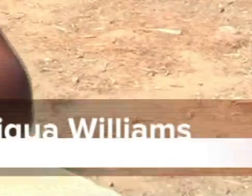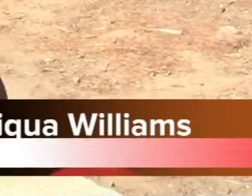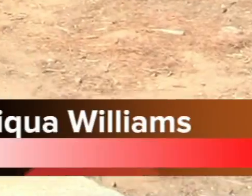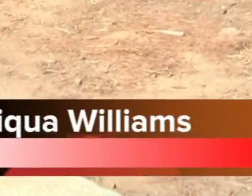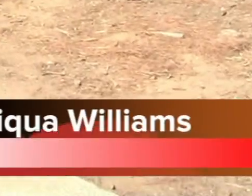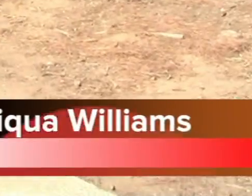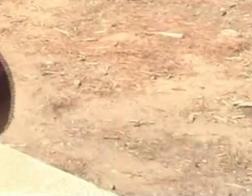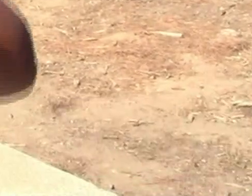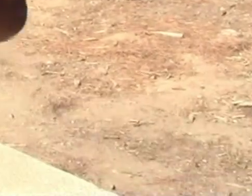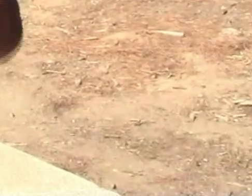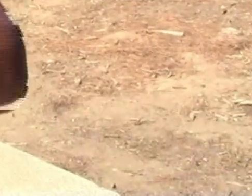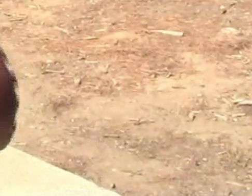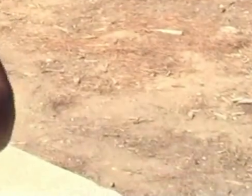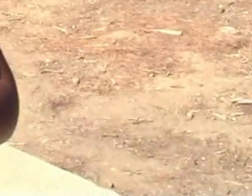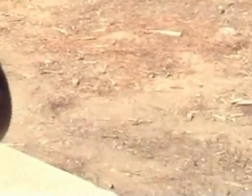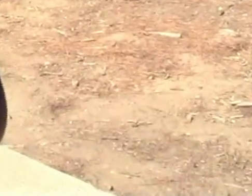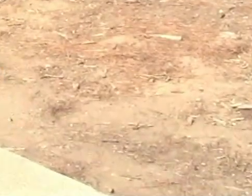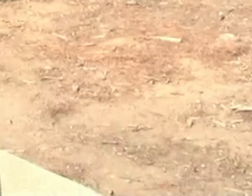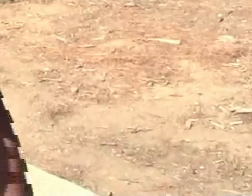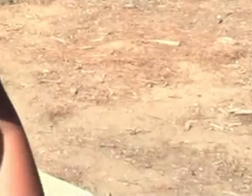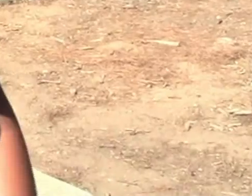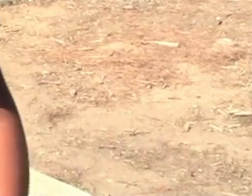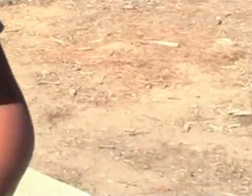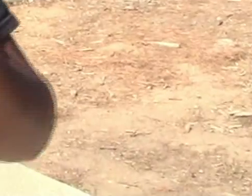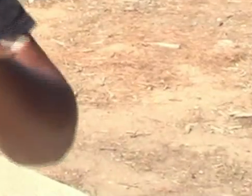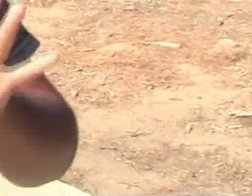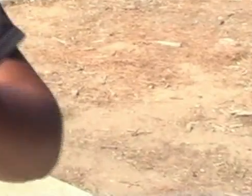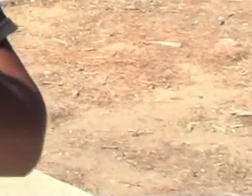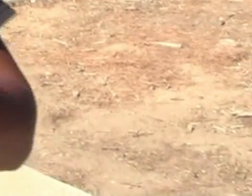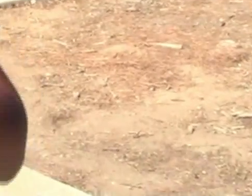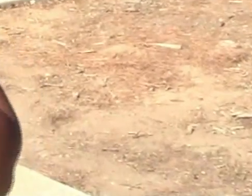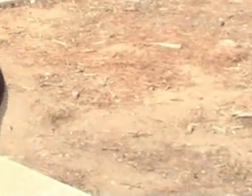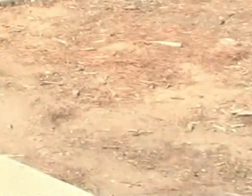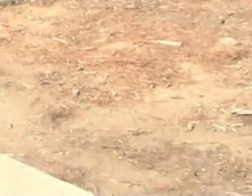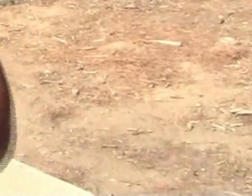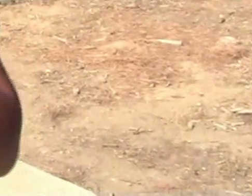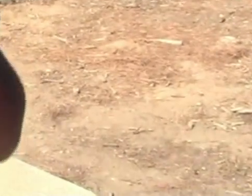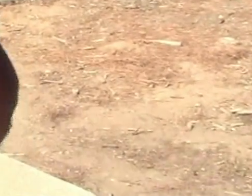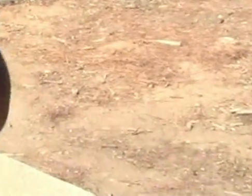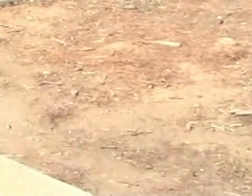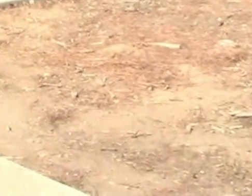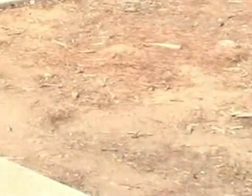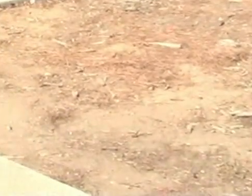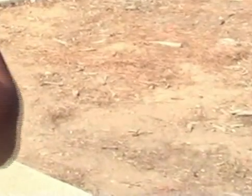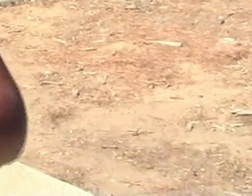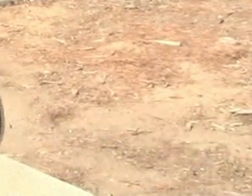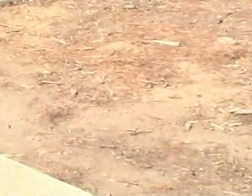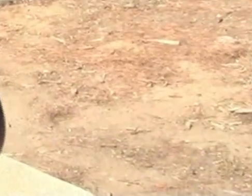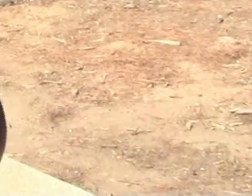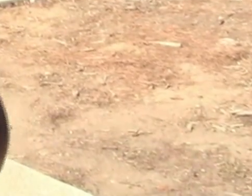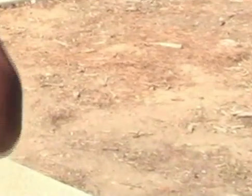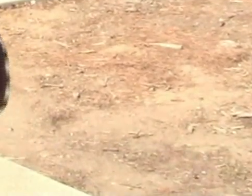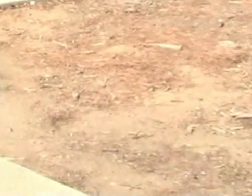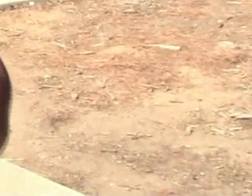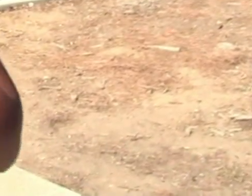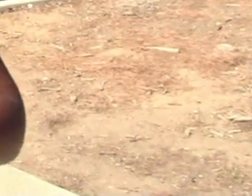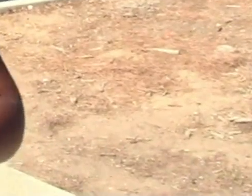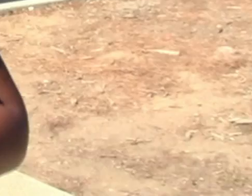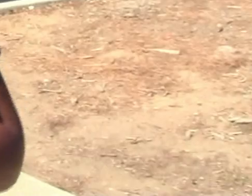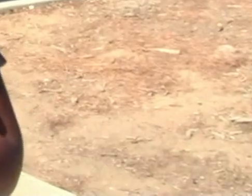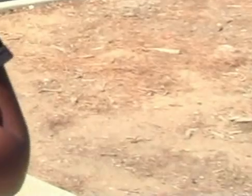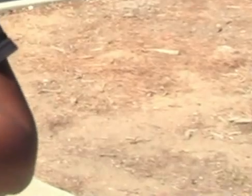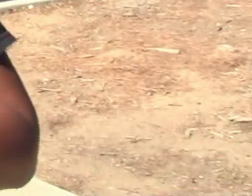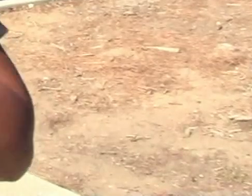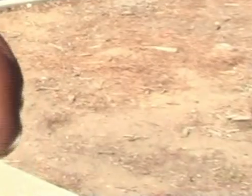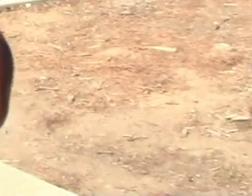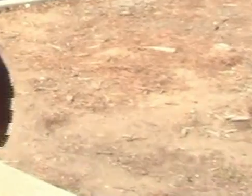So, you want me to tell you about lip reading? Alright, well most people that lip read like it if you talk slow, because if you talk fast it just messes us up. If you talk